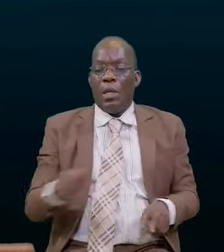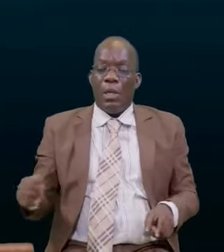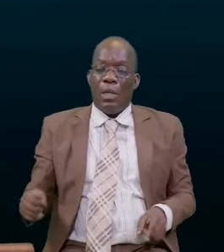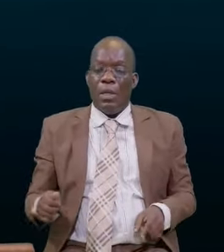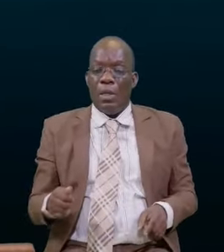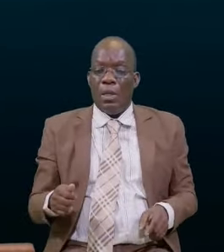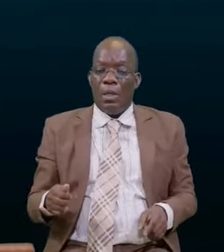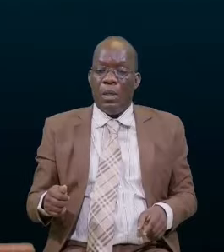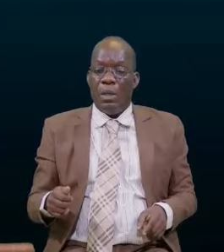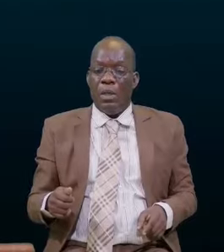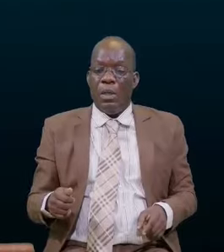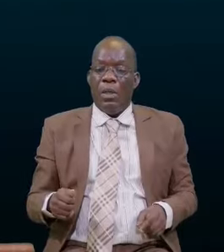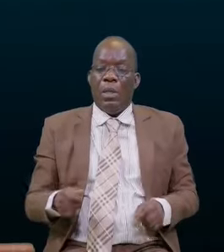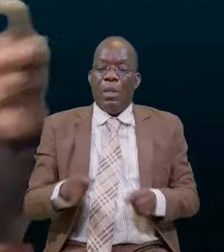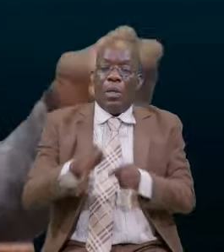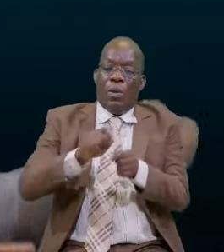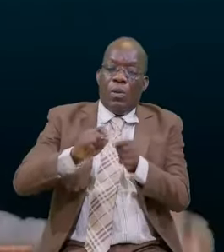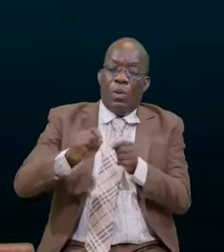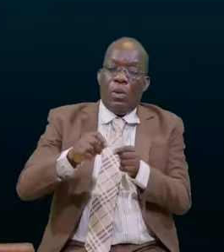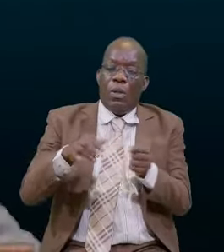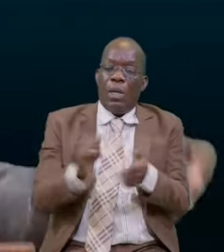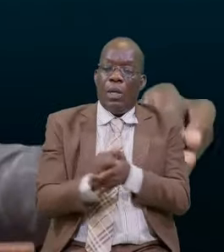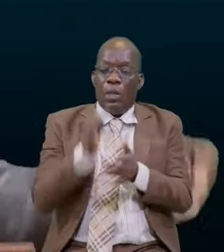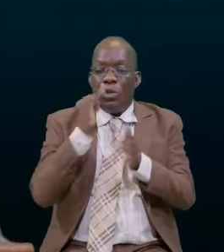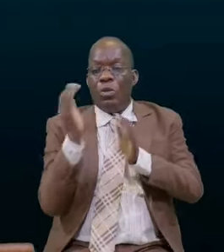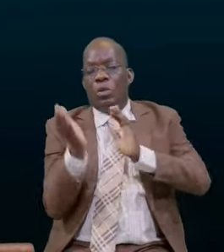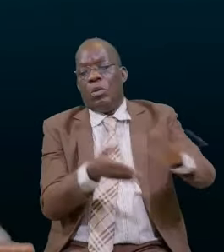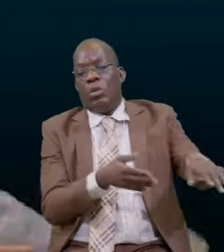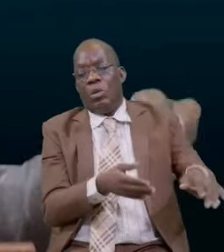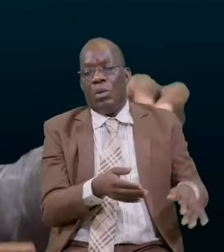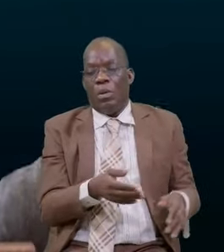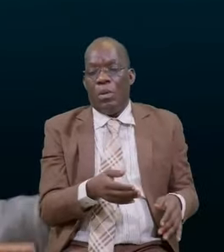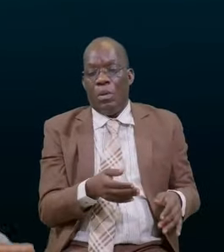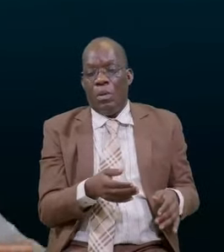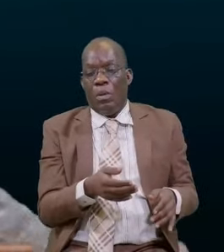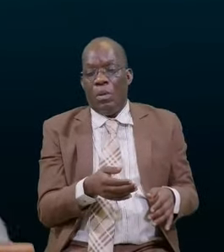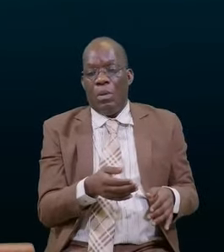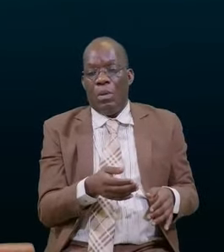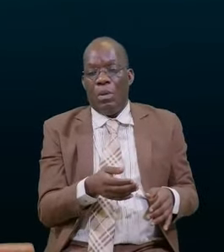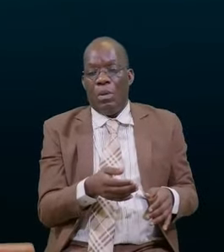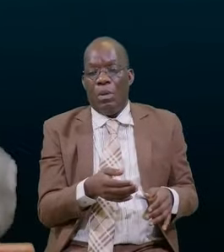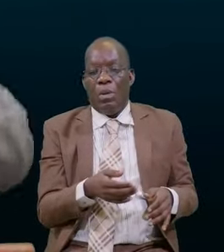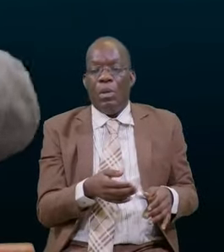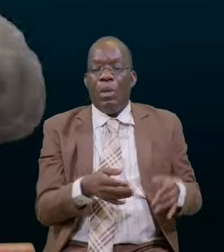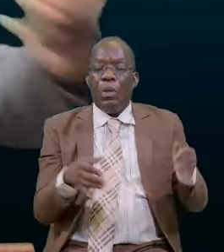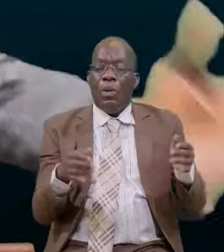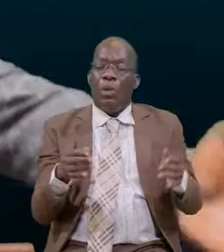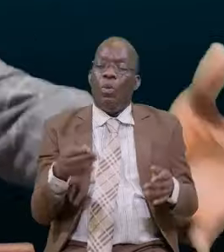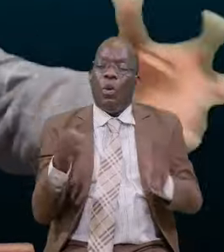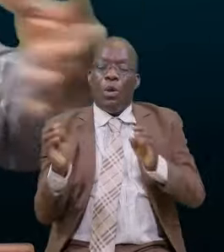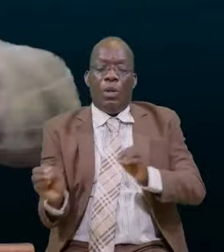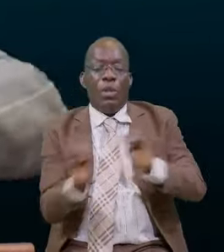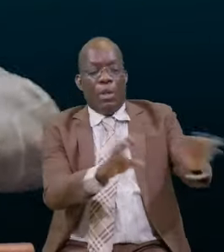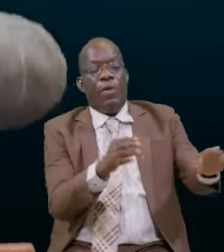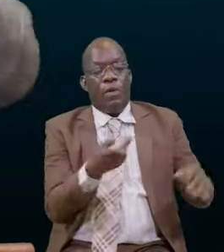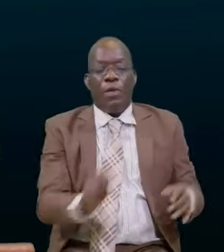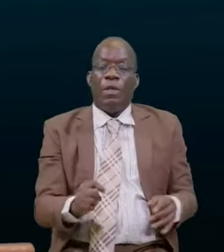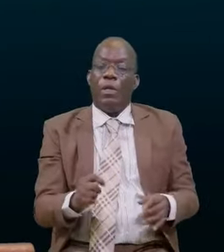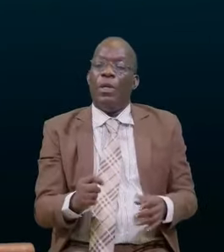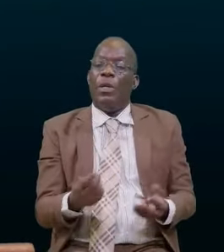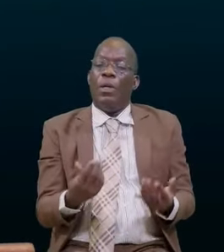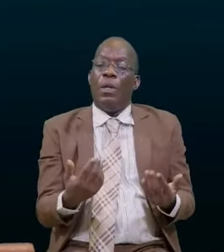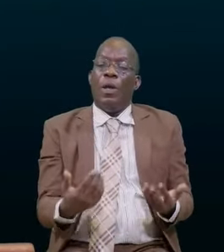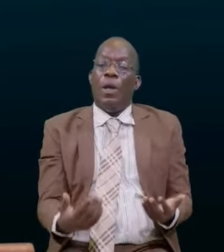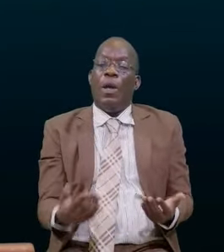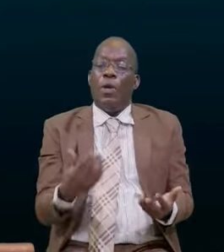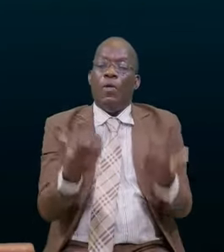man on the field and he just draws the spark of of fire on the ground and the grass catches the fire by the